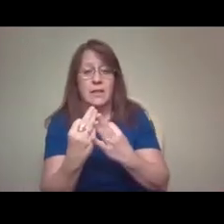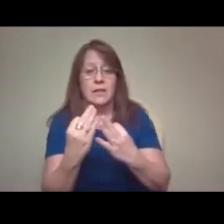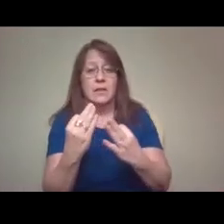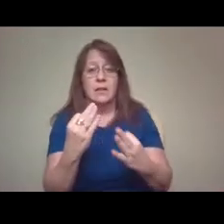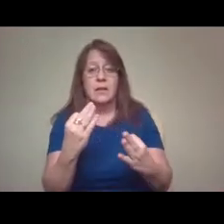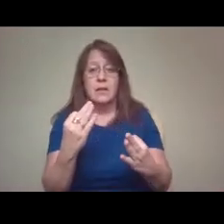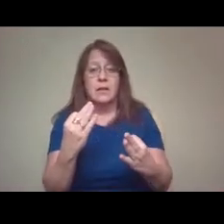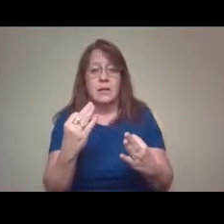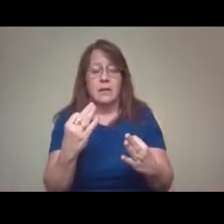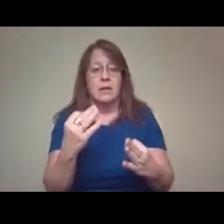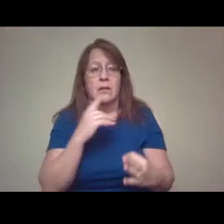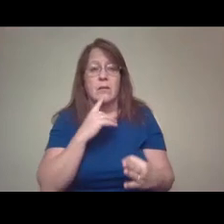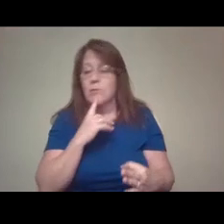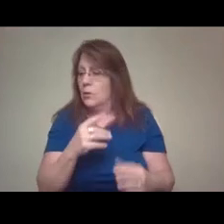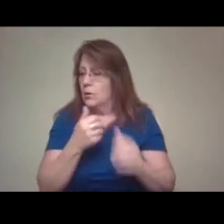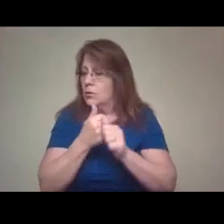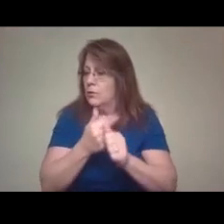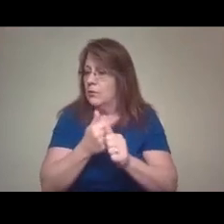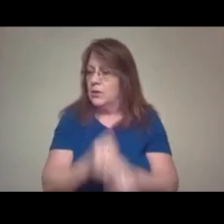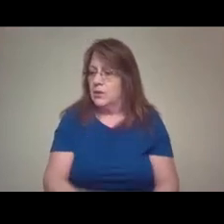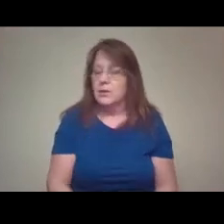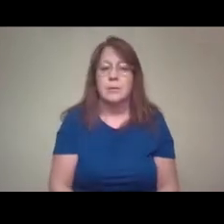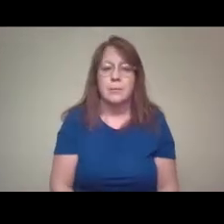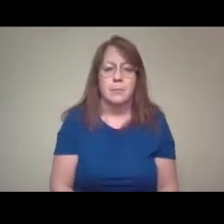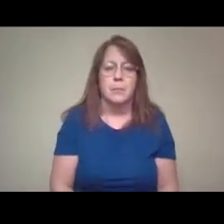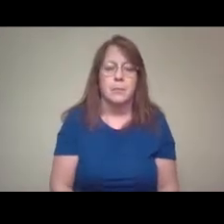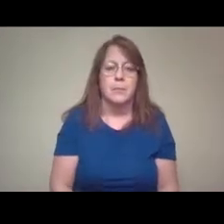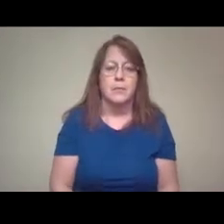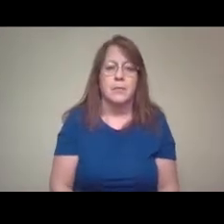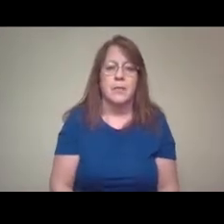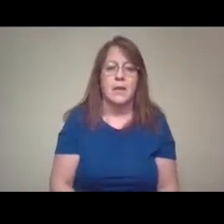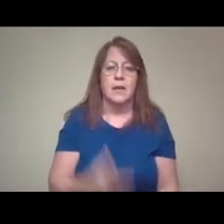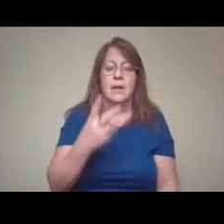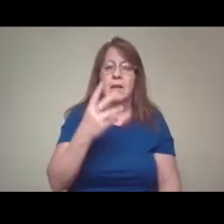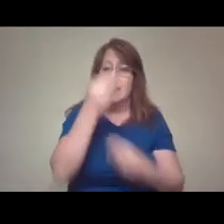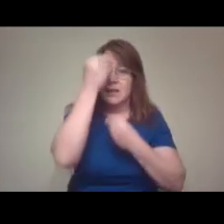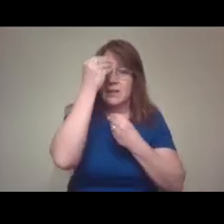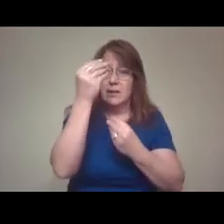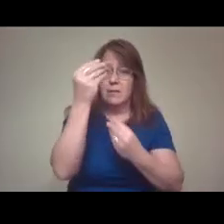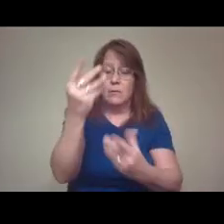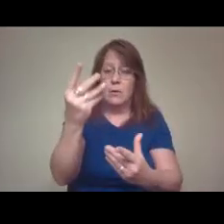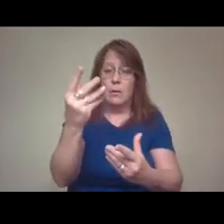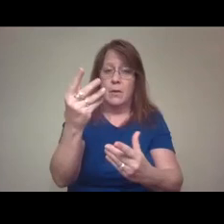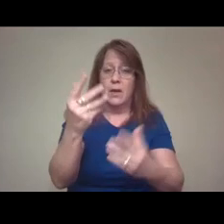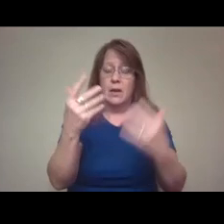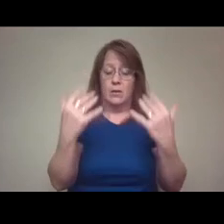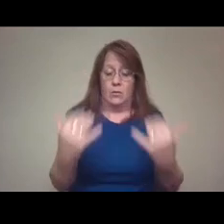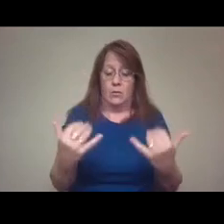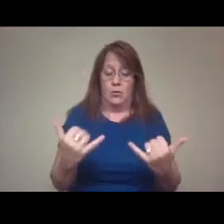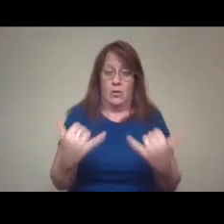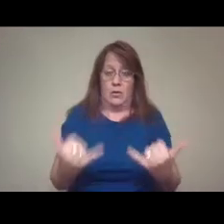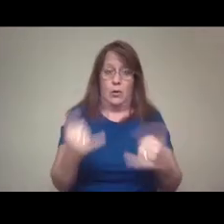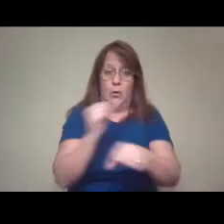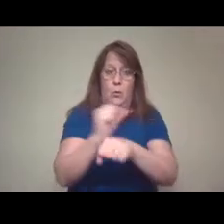supervision. This assessment is guiding and informing current and future work that TCHD is doing